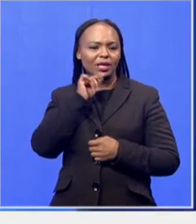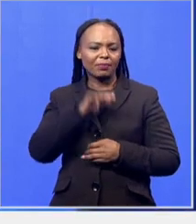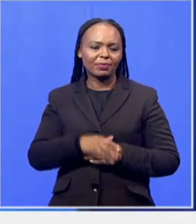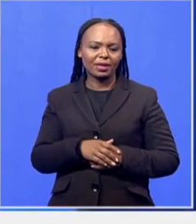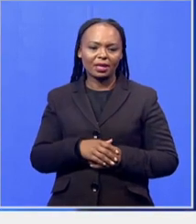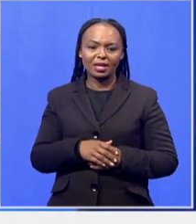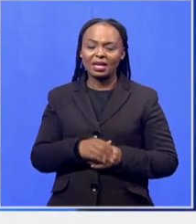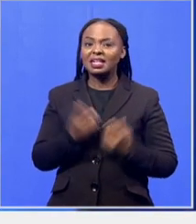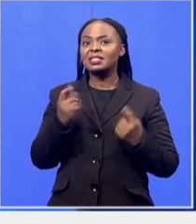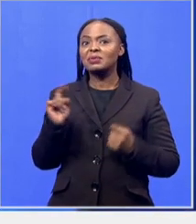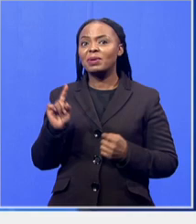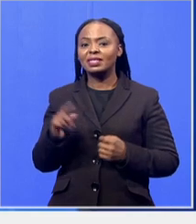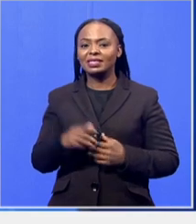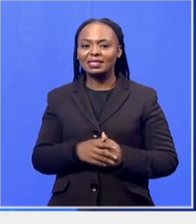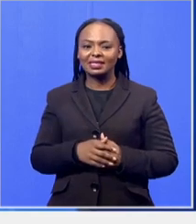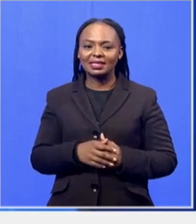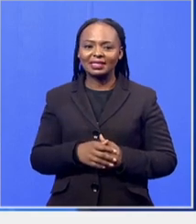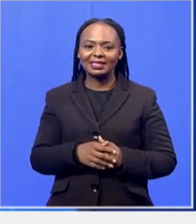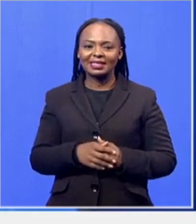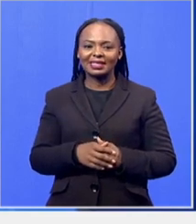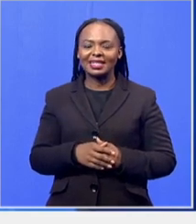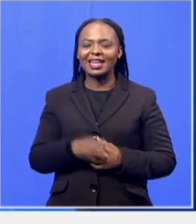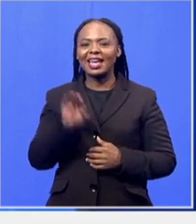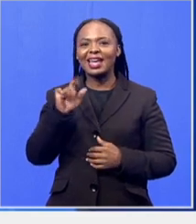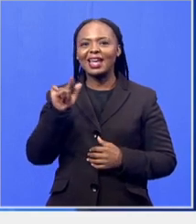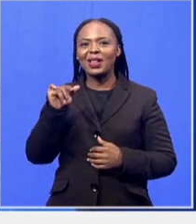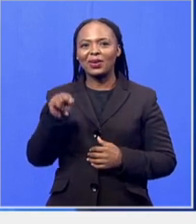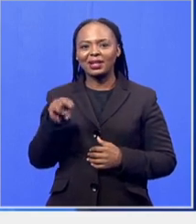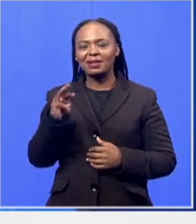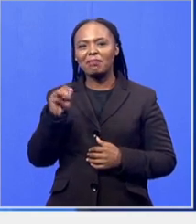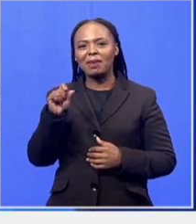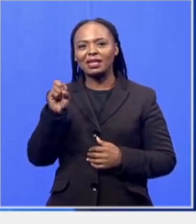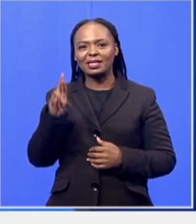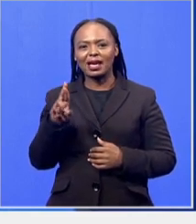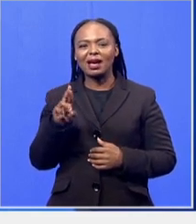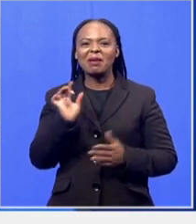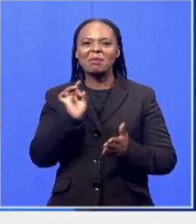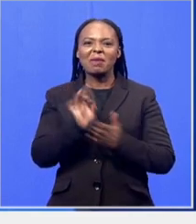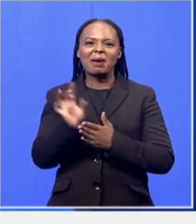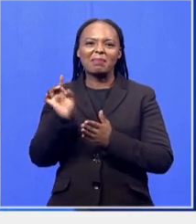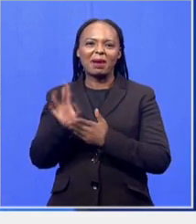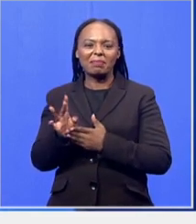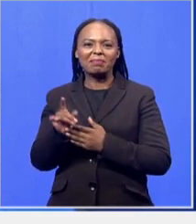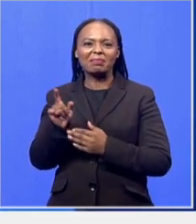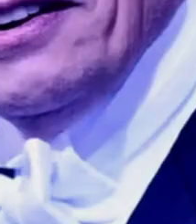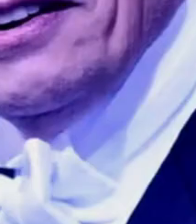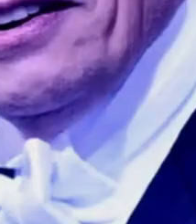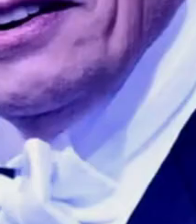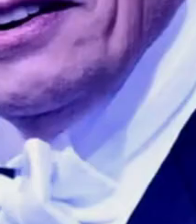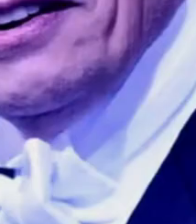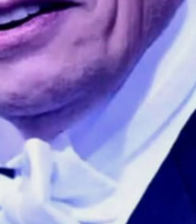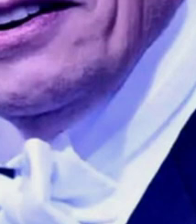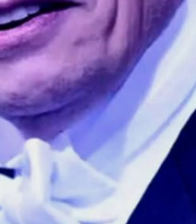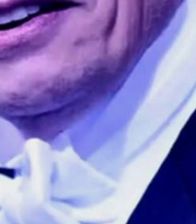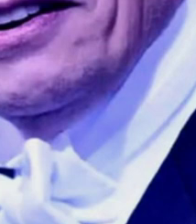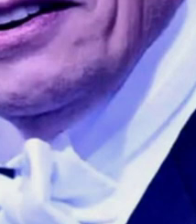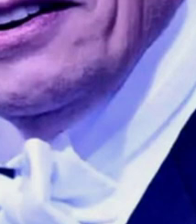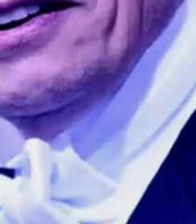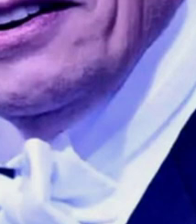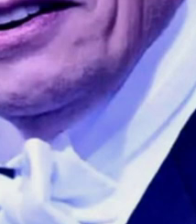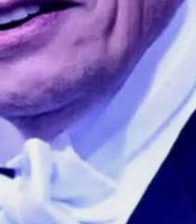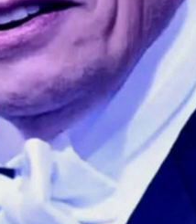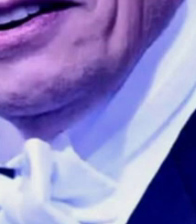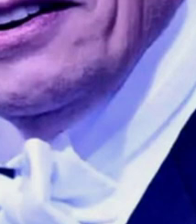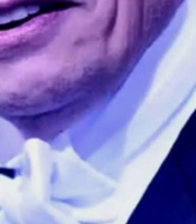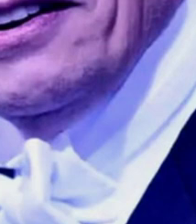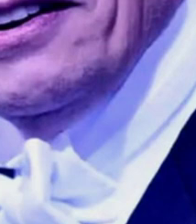thing he did? Let's take us back. The first thing Elon Musk did. Definitely. The first thing was to fire some of the top executives, you know, and then later on, because of the backlash